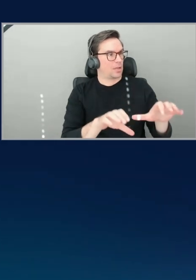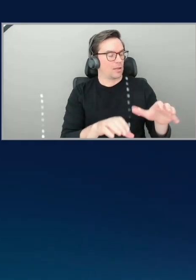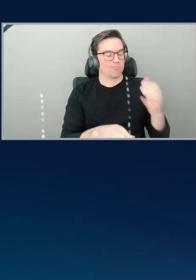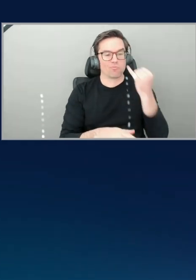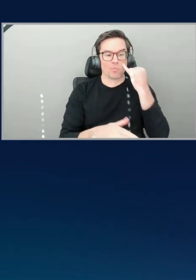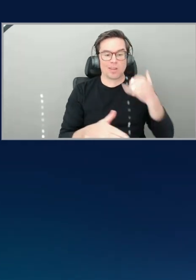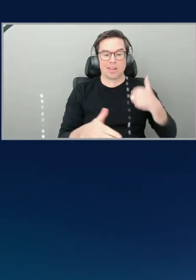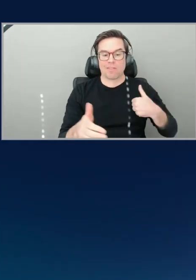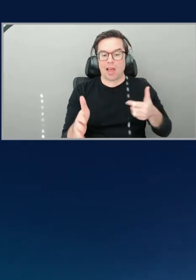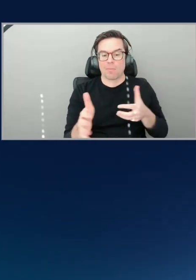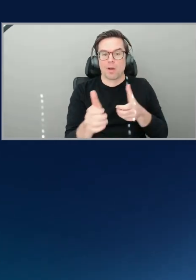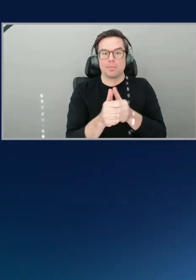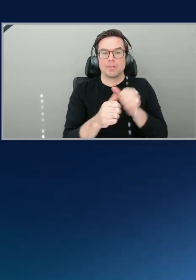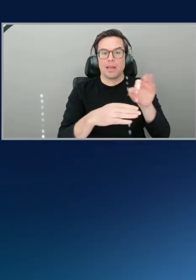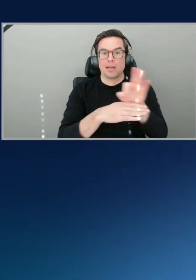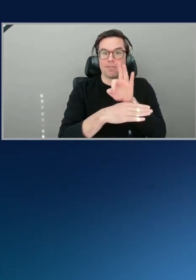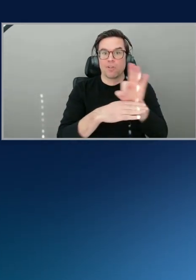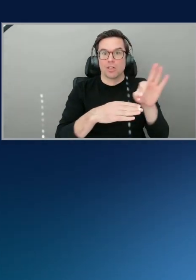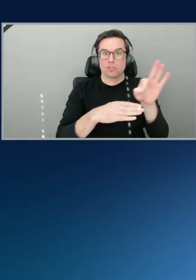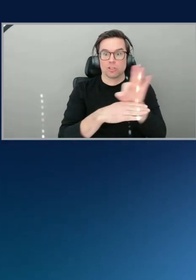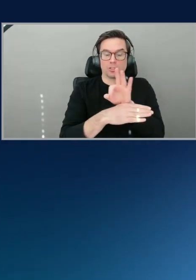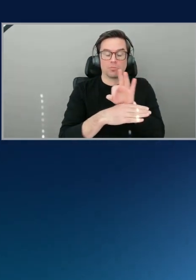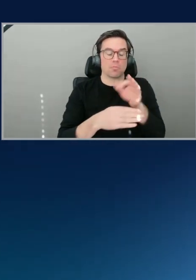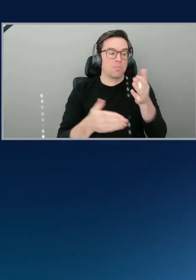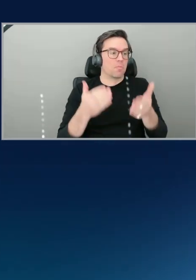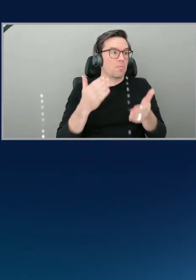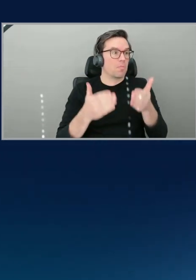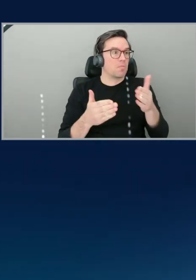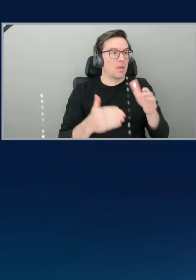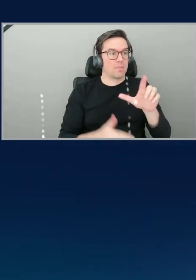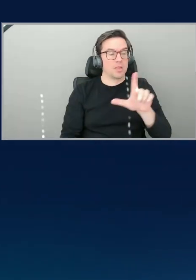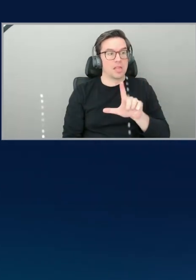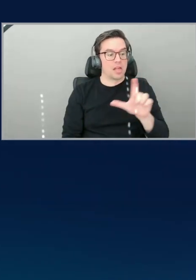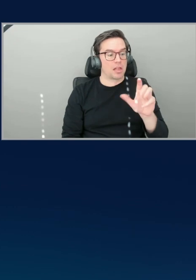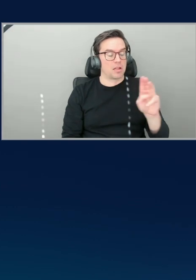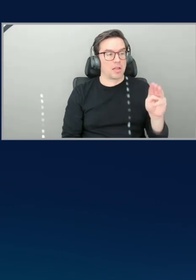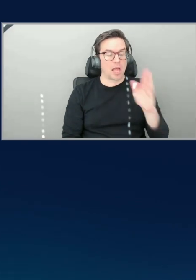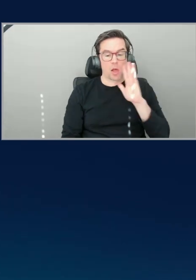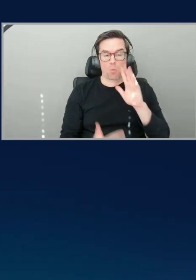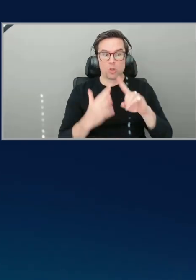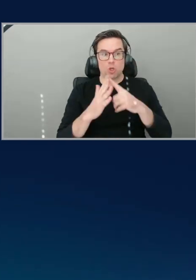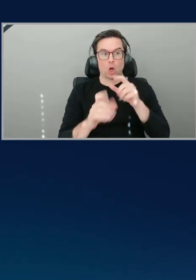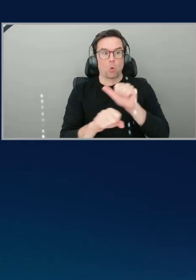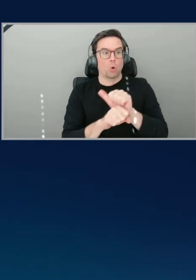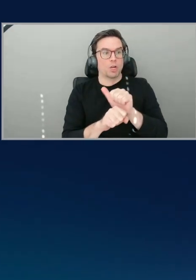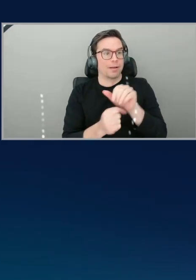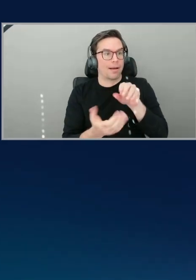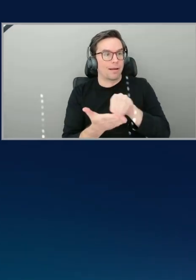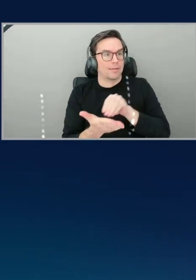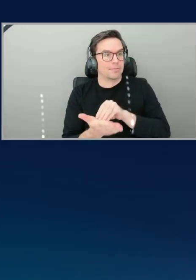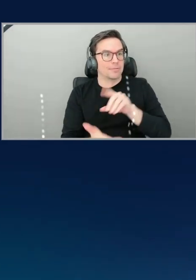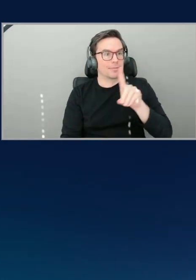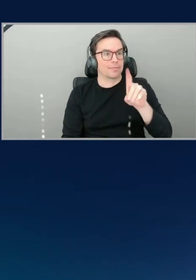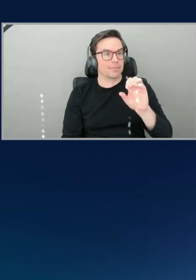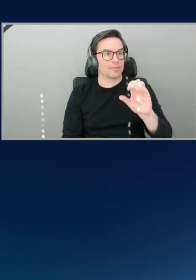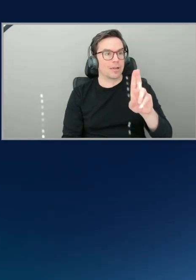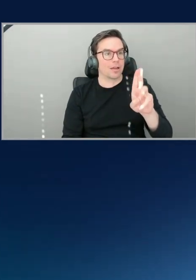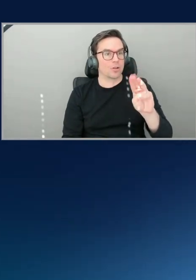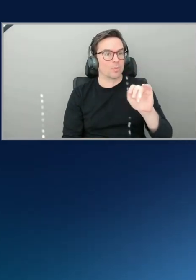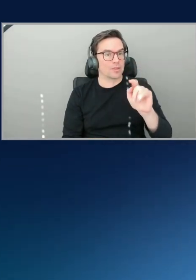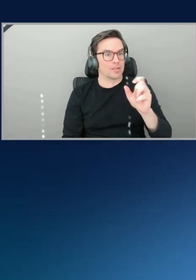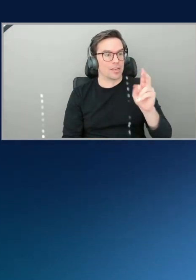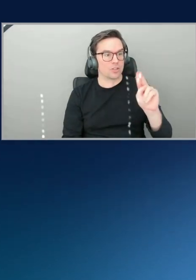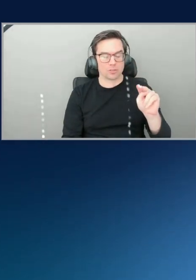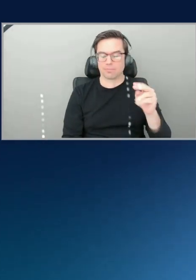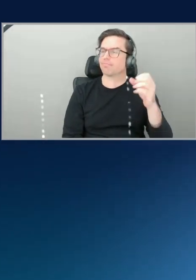and works on the documentation. Yes. Okay, that's fascinating. I think that's. I also heard you